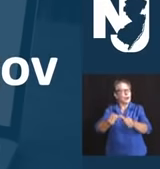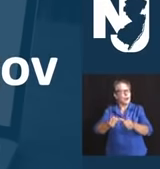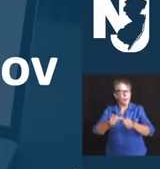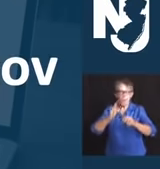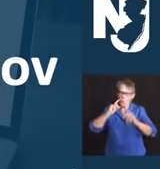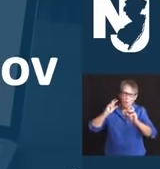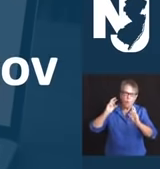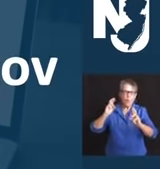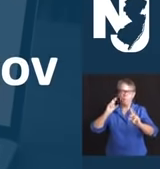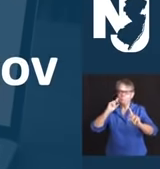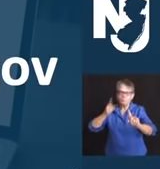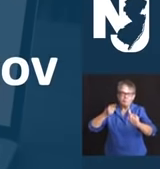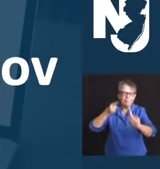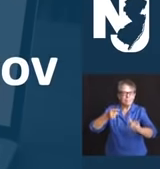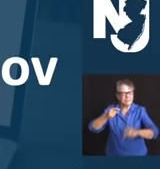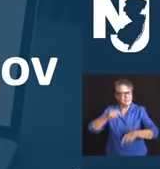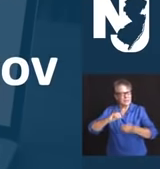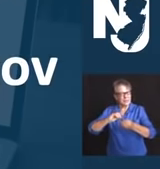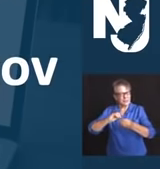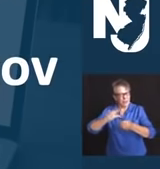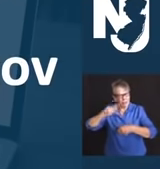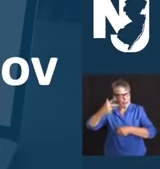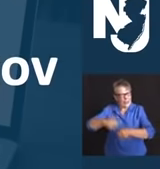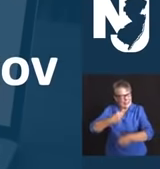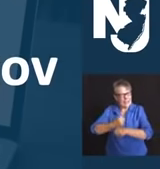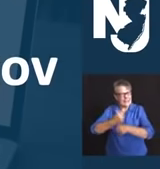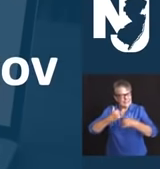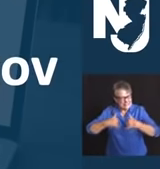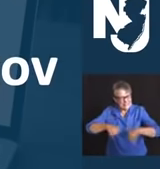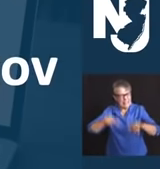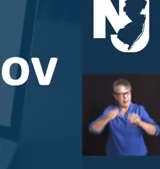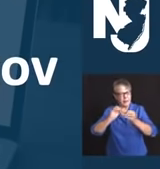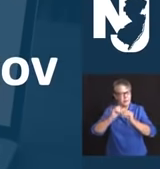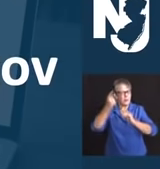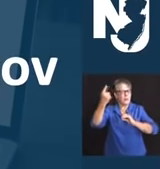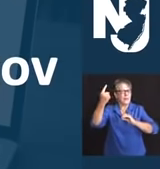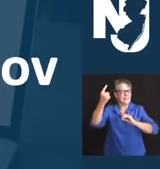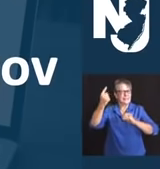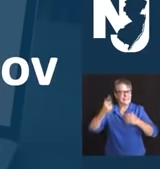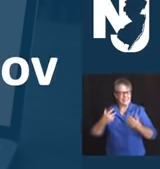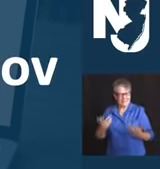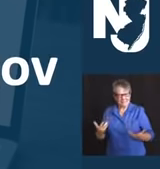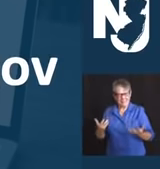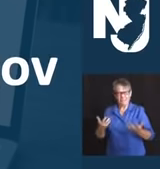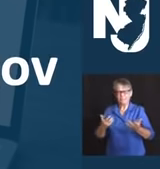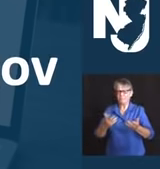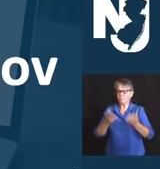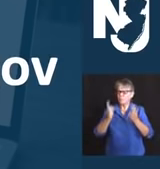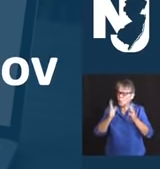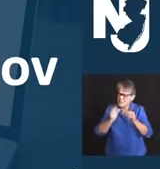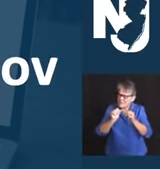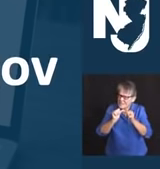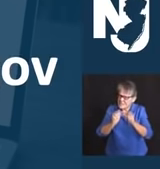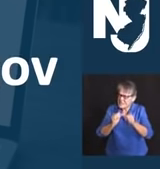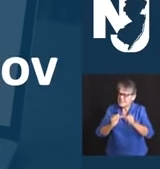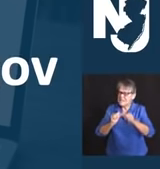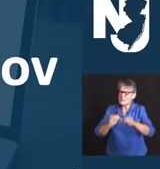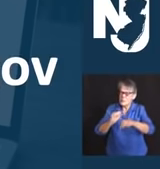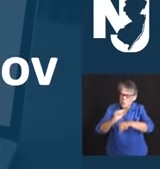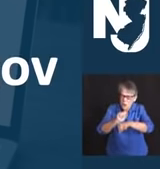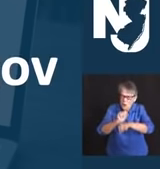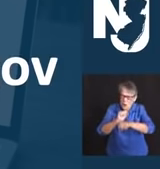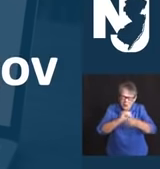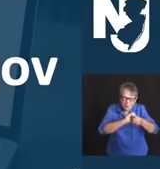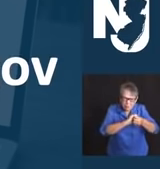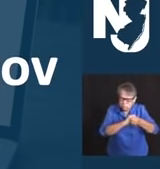will continue to do all we can to be their partner, their resource, and their advocate in these uncharted waters. We